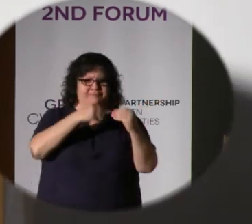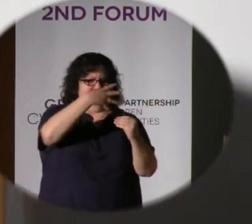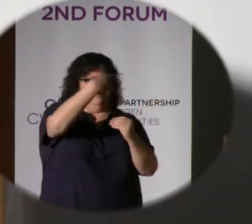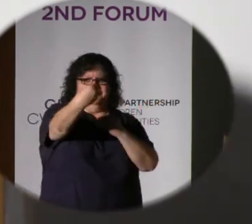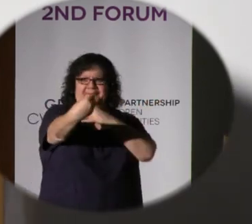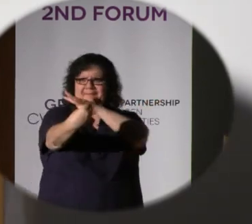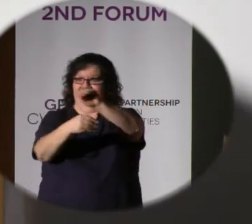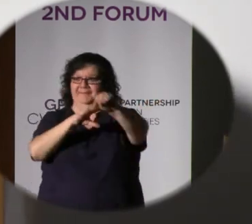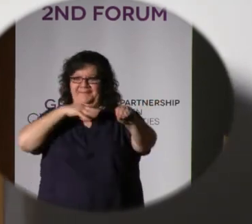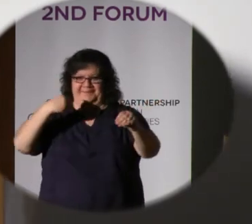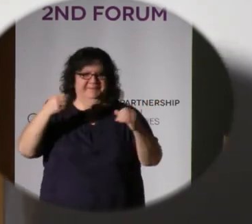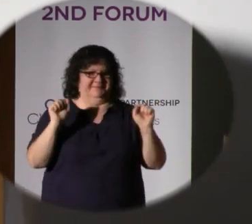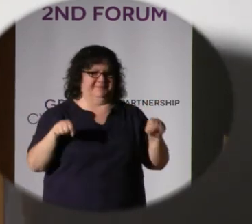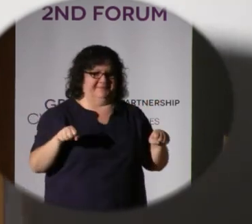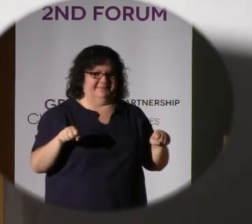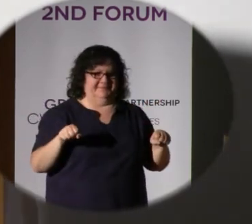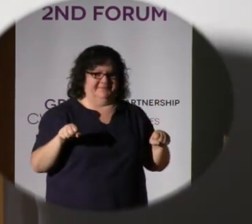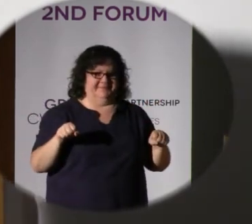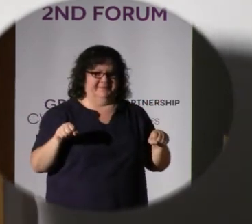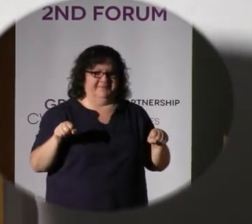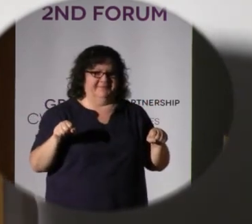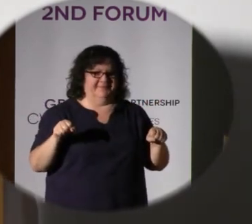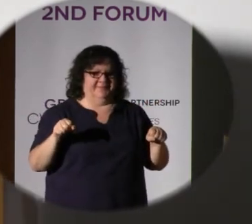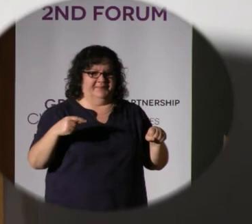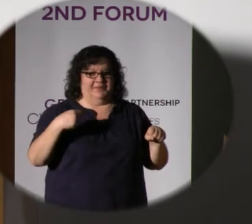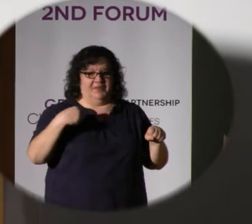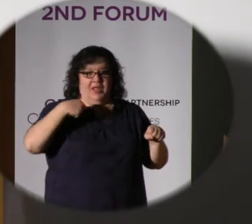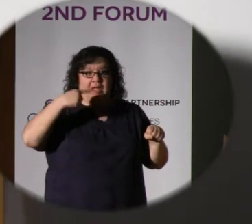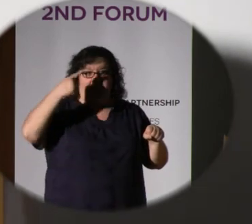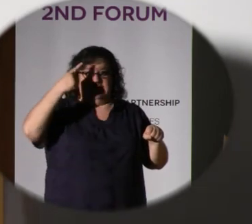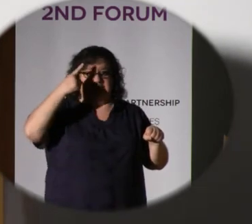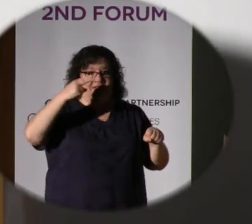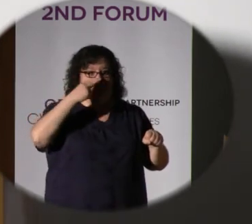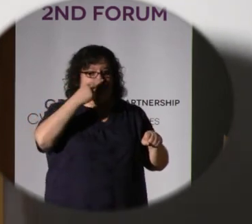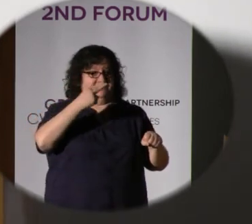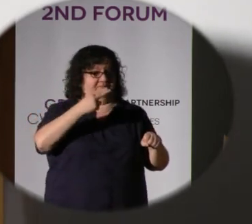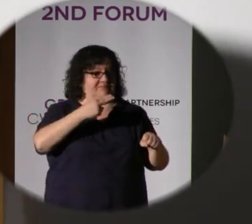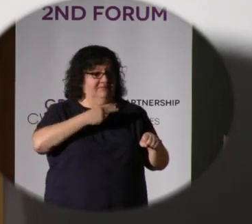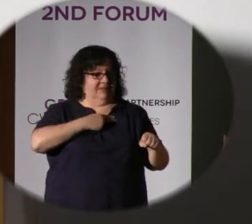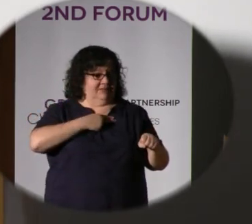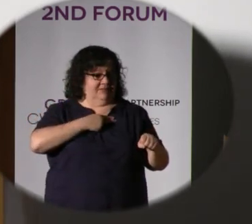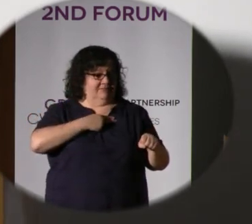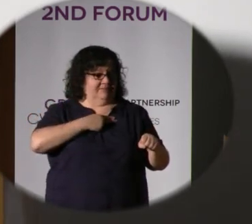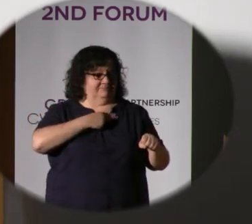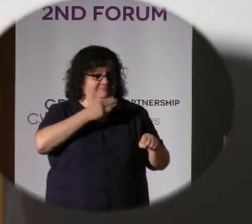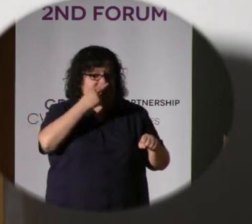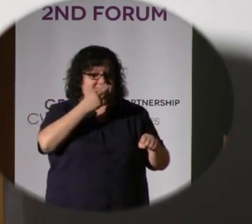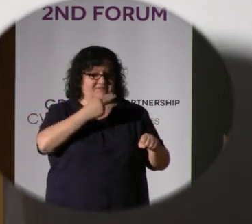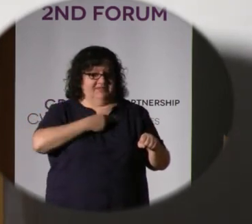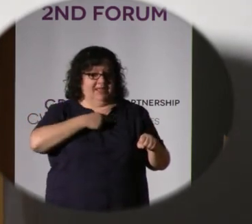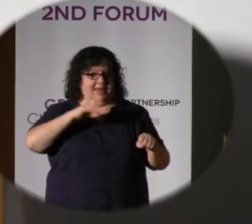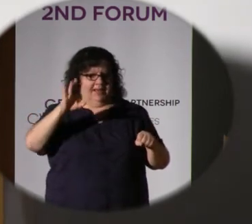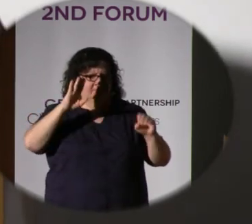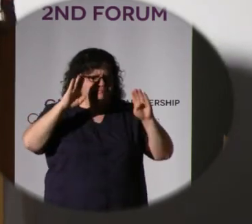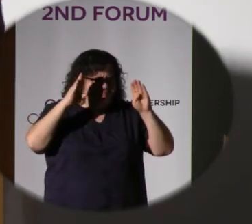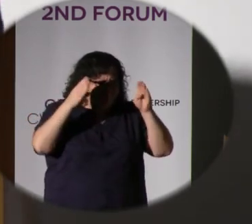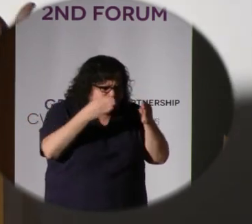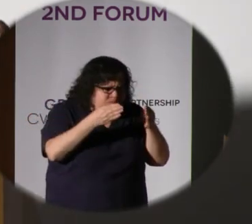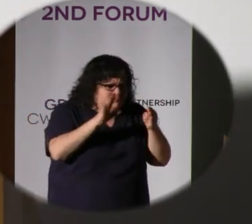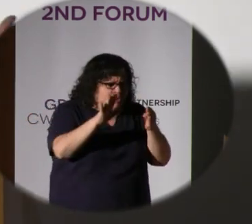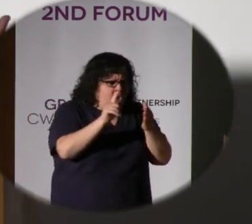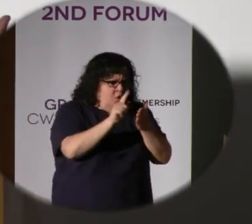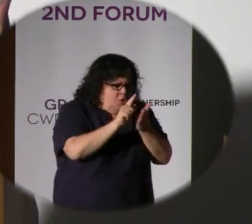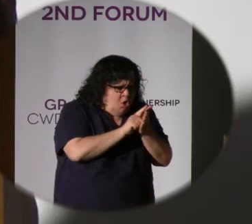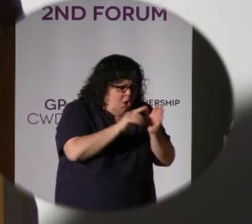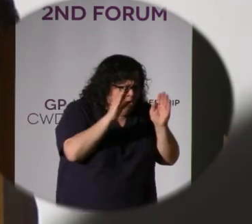and working in legislation, on the legislation. The experience in Rwanda, where they take something that's already